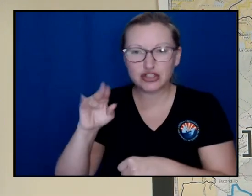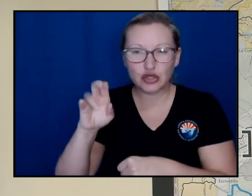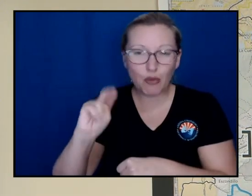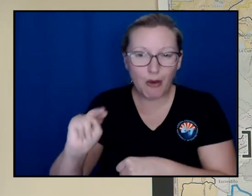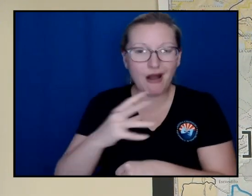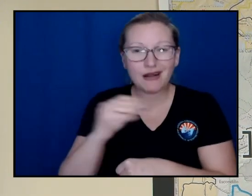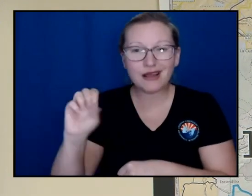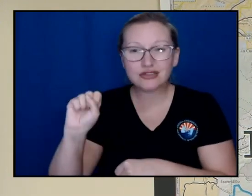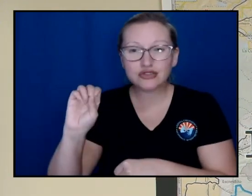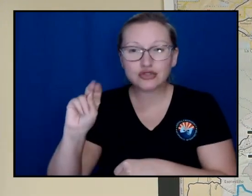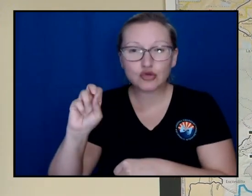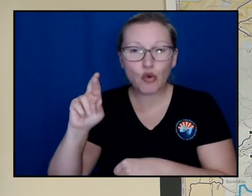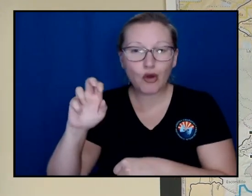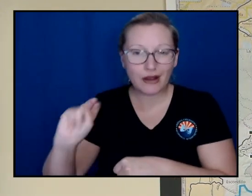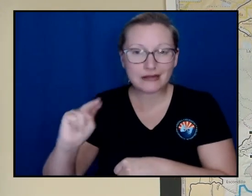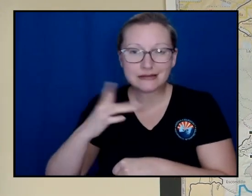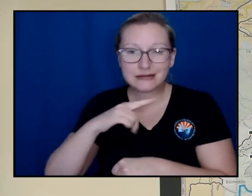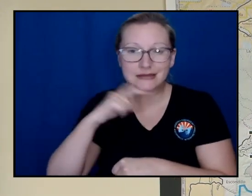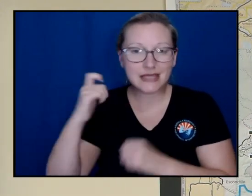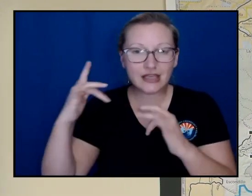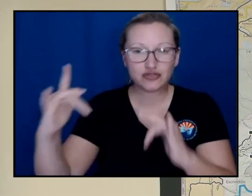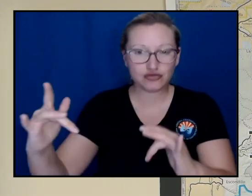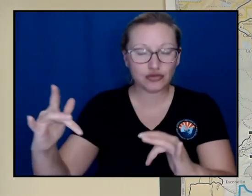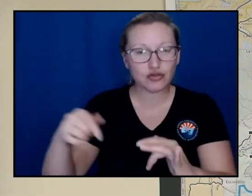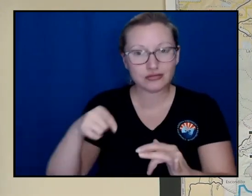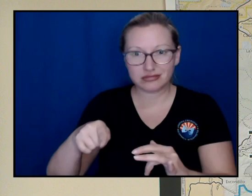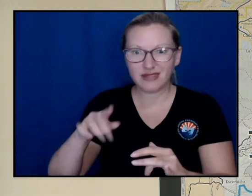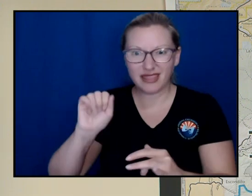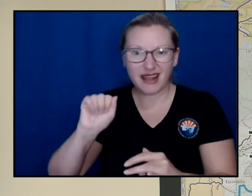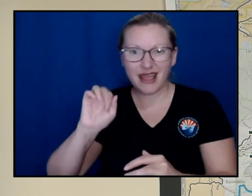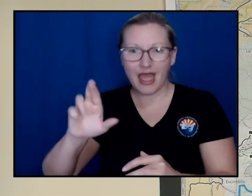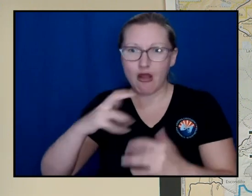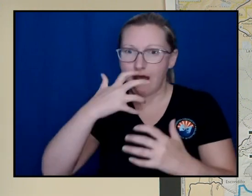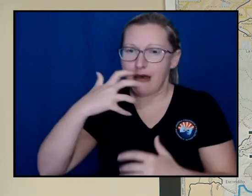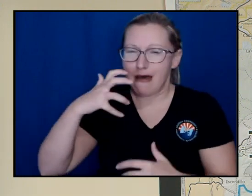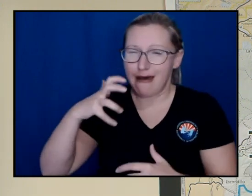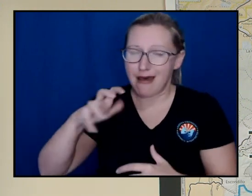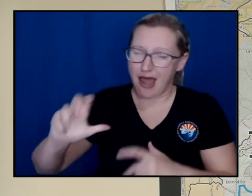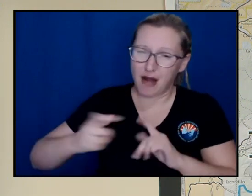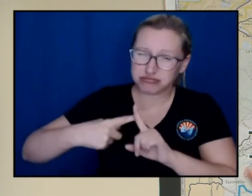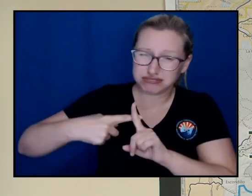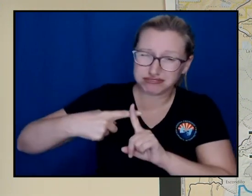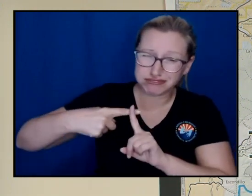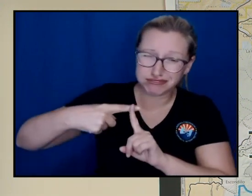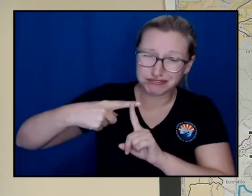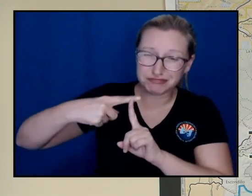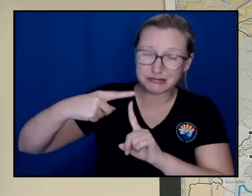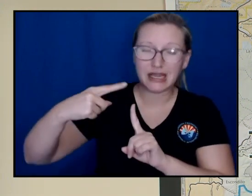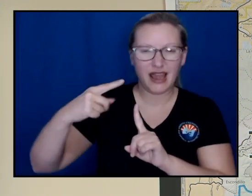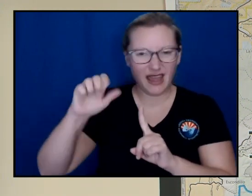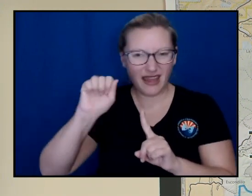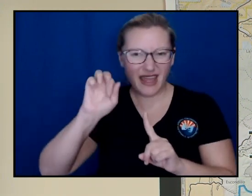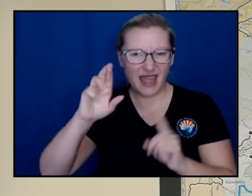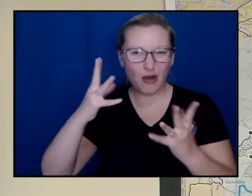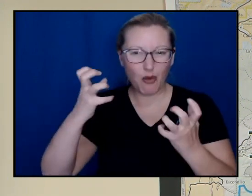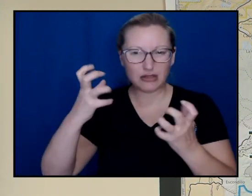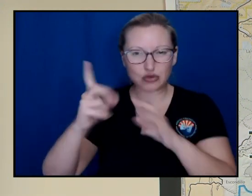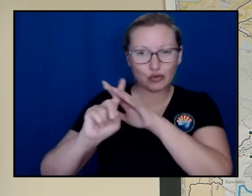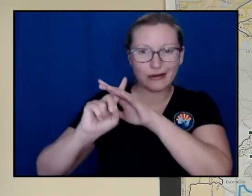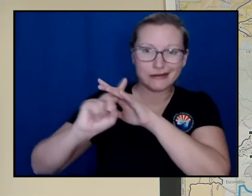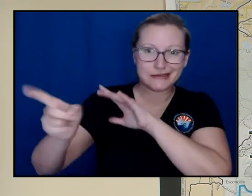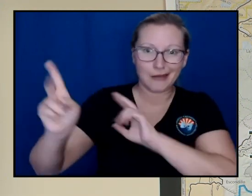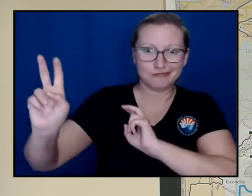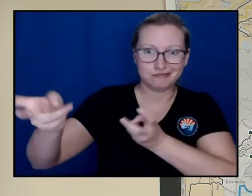Sonoran deserts, is basically just trying to escape. It gets really hot down there, and it wants to come up to a little bit more